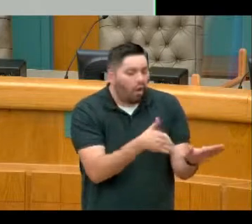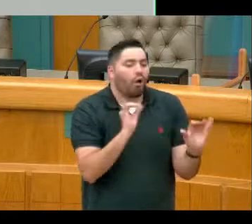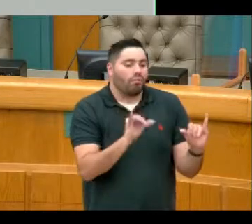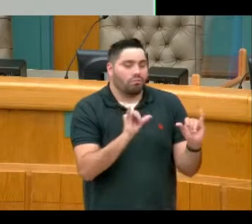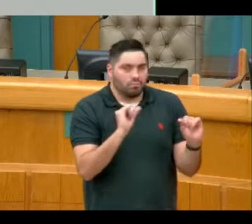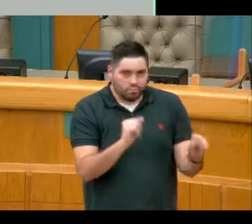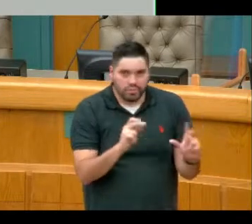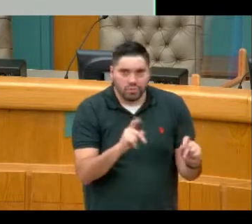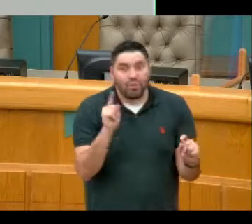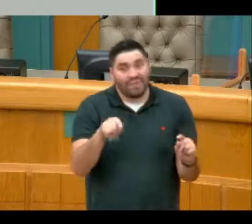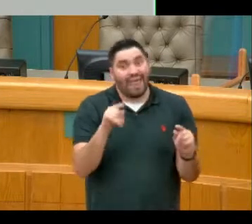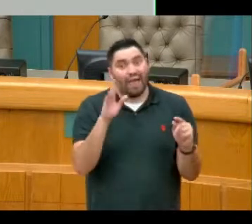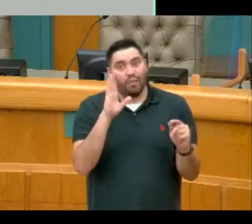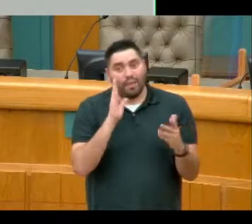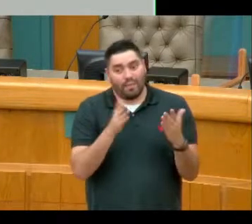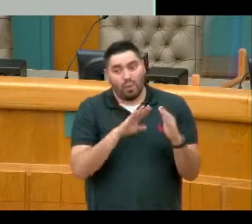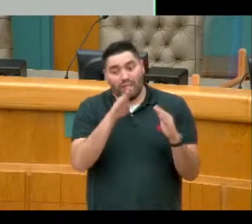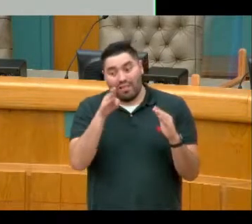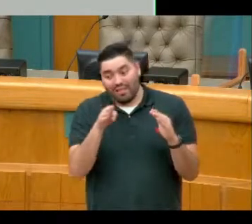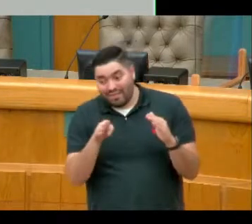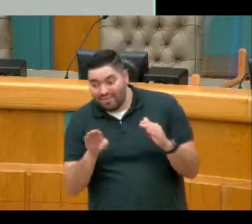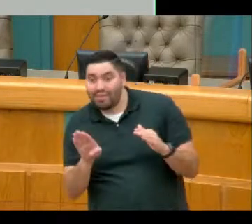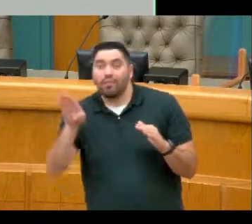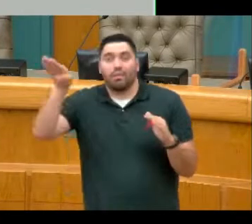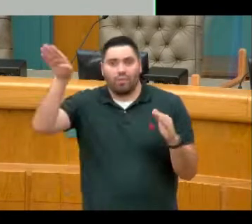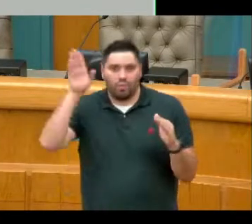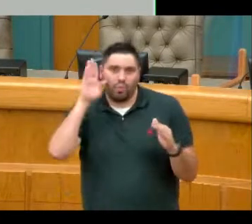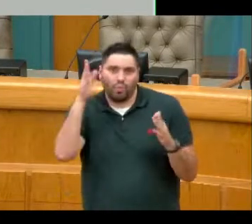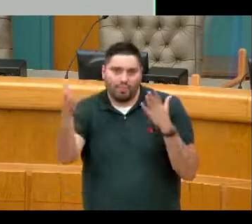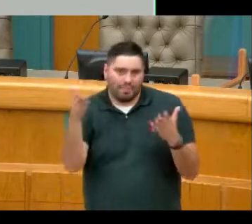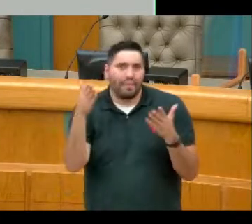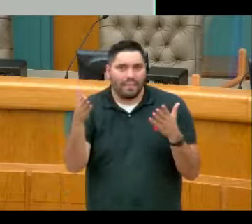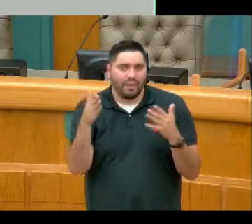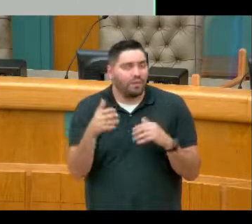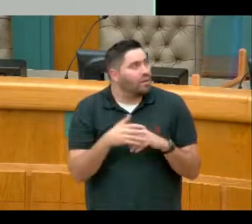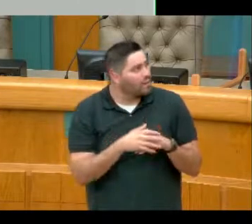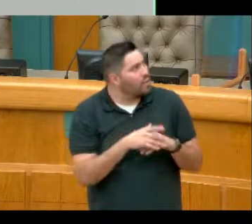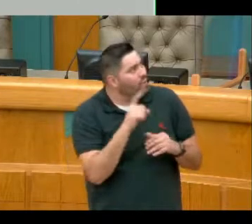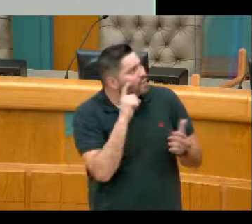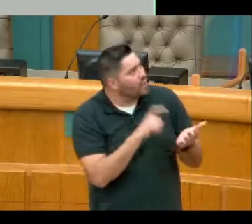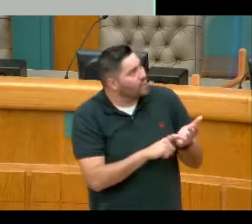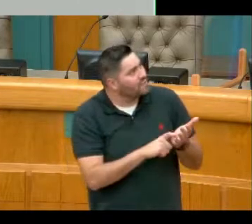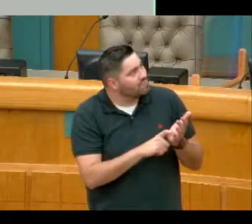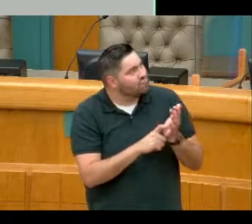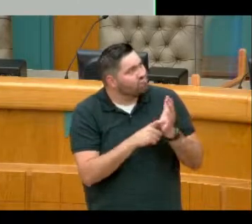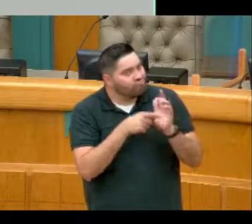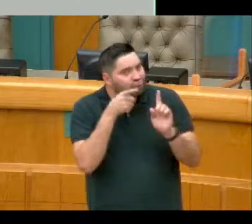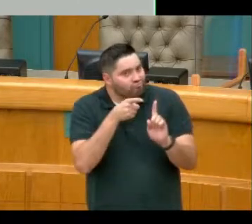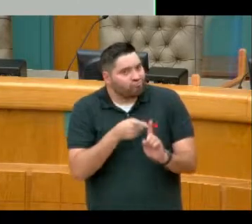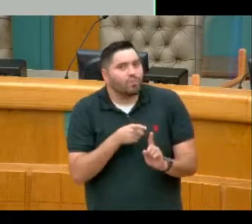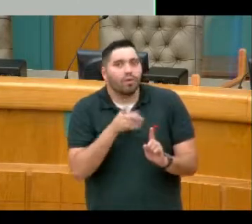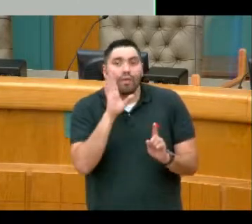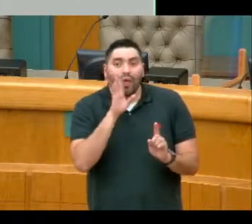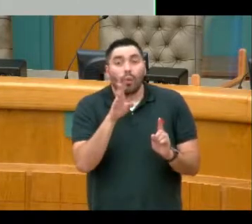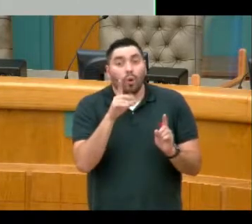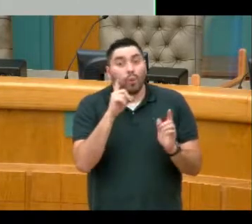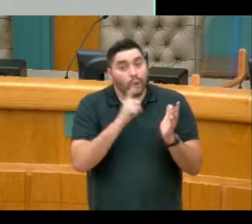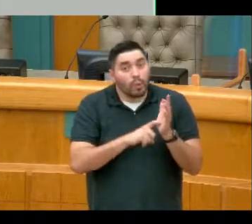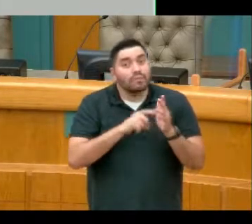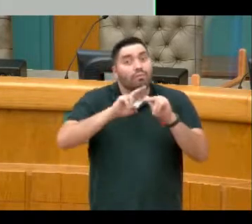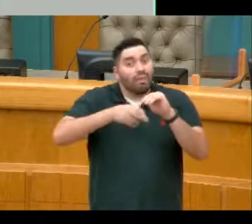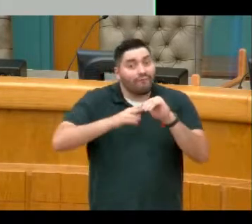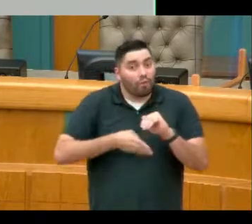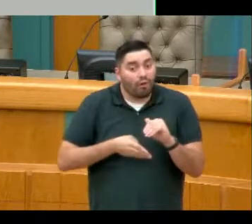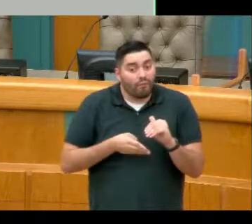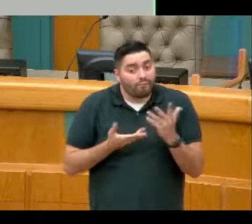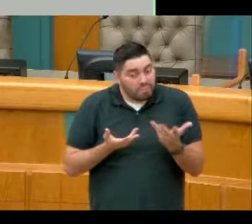And this leveling off is a function of, one, the state doesn't count all the death certificates until at least 14